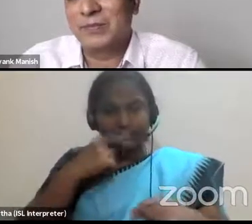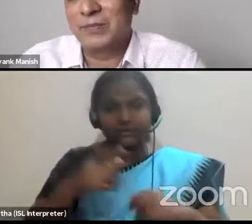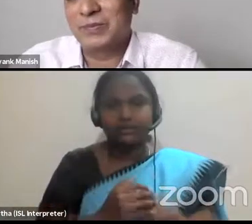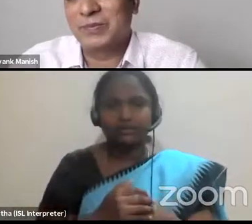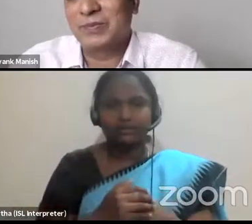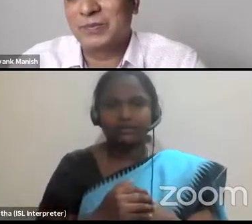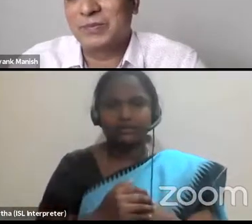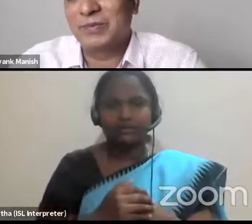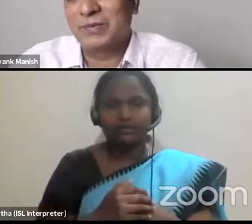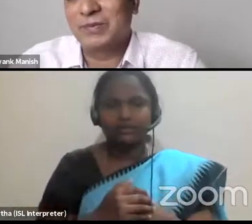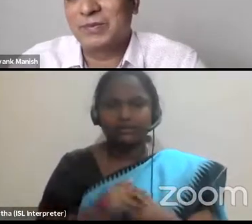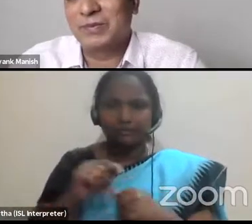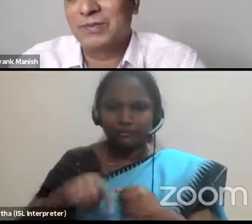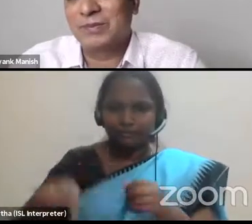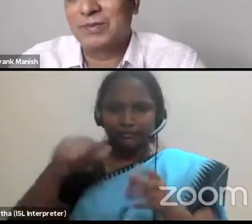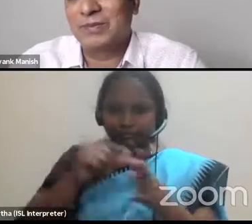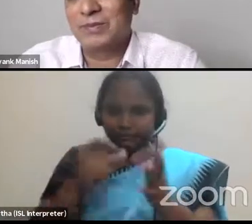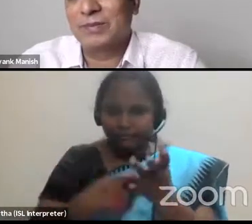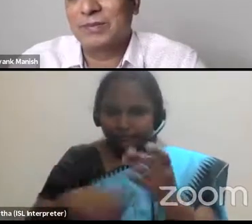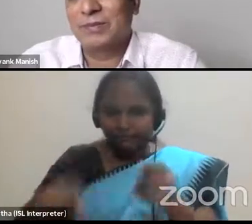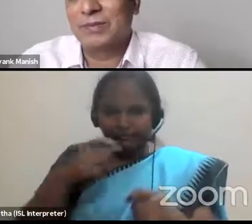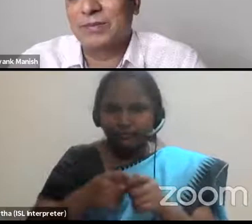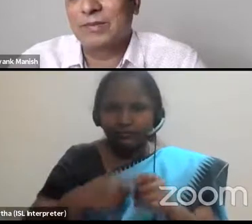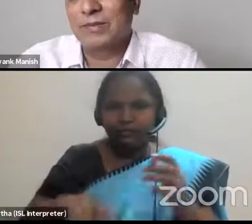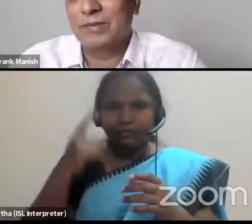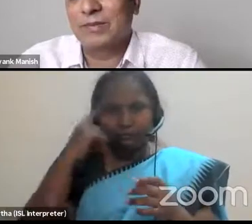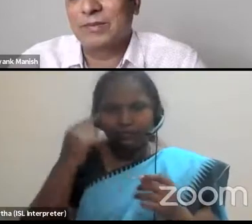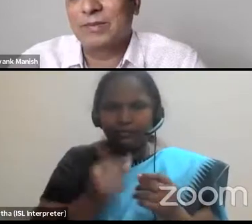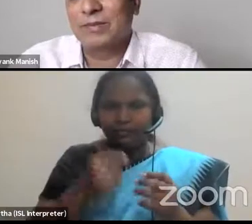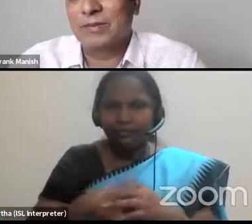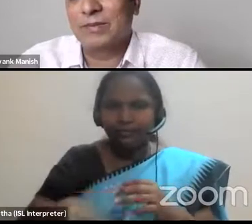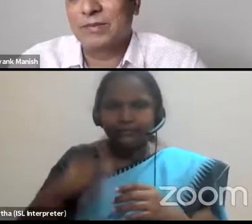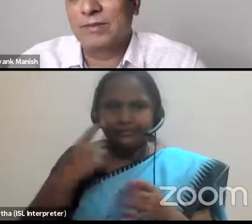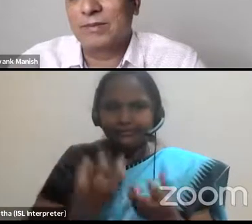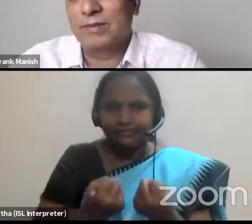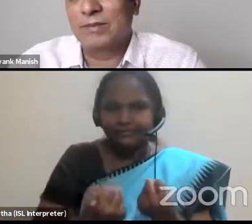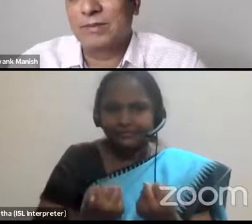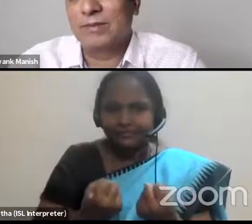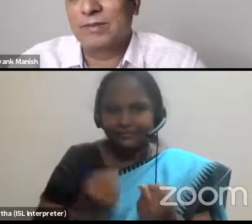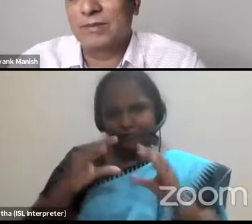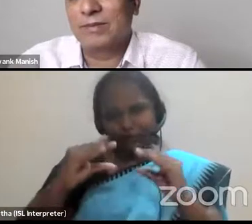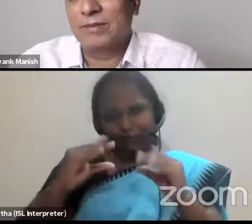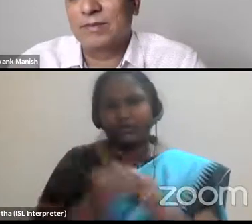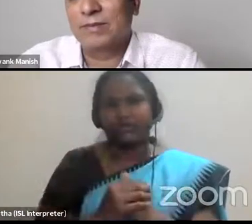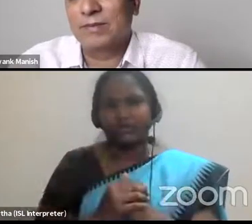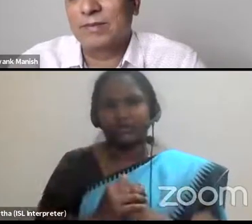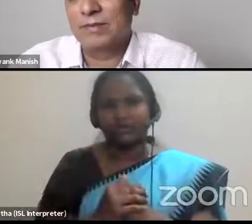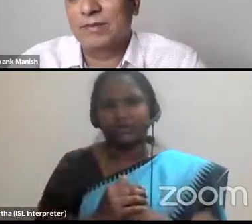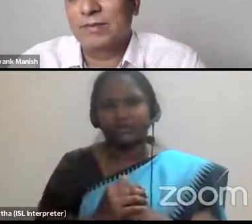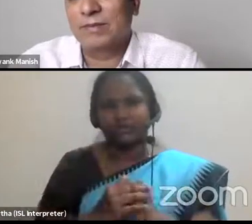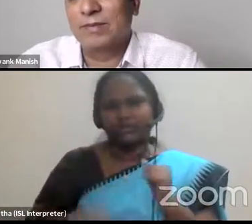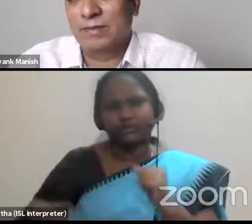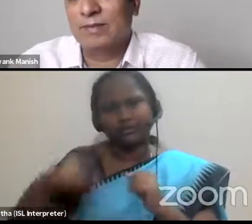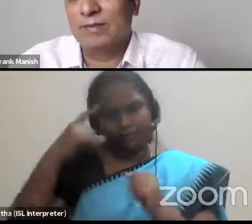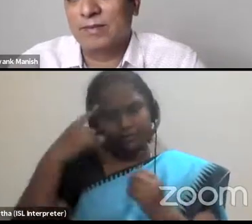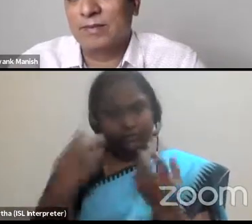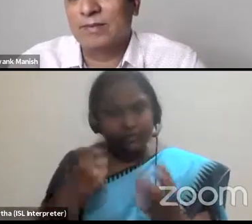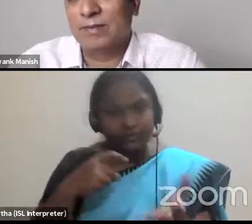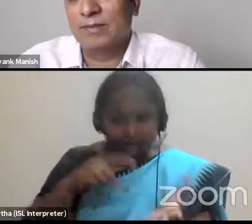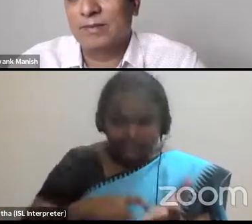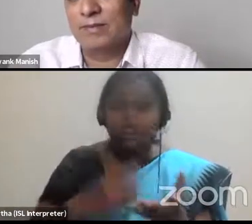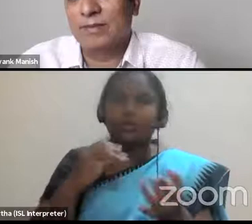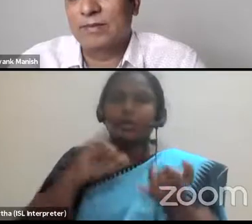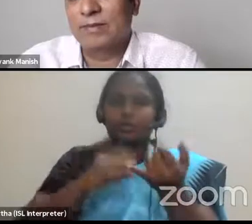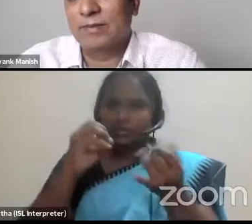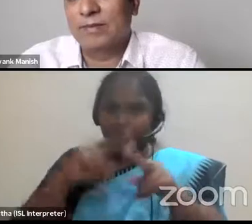Yeah. So in this particular work, we used a technology from Microsoft because the time period is very short. So we used